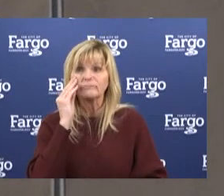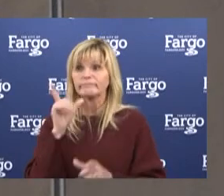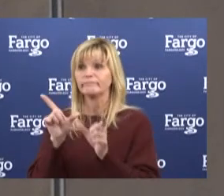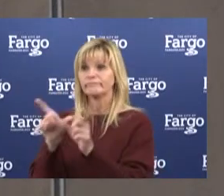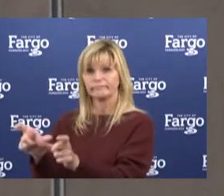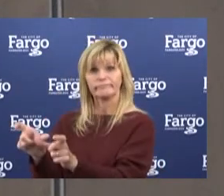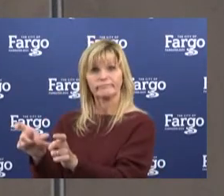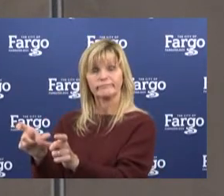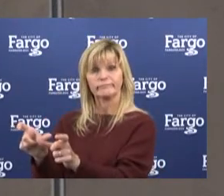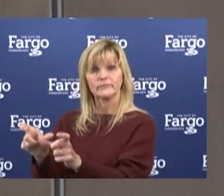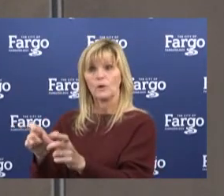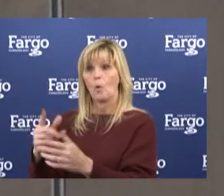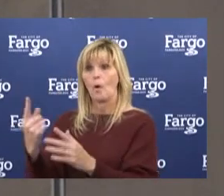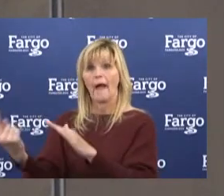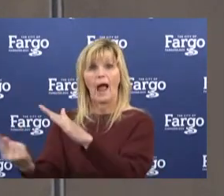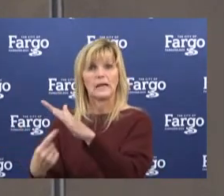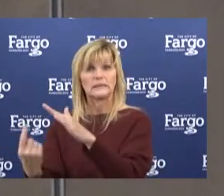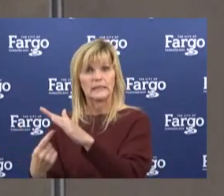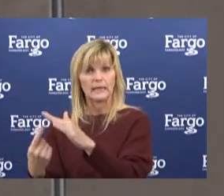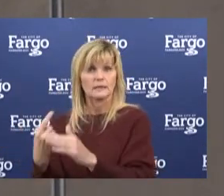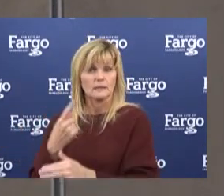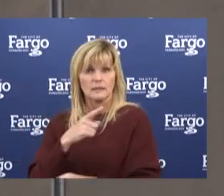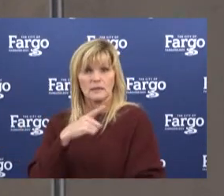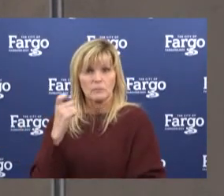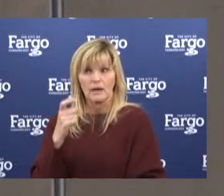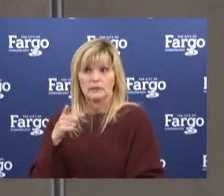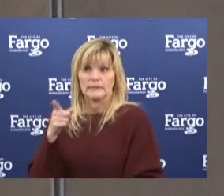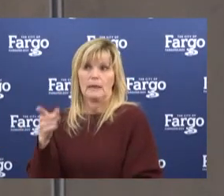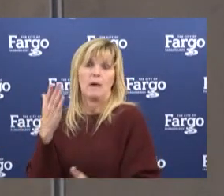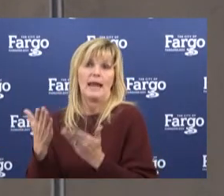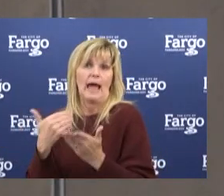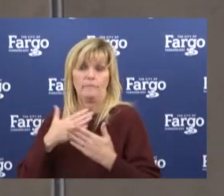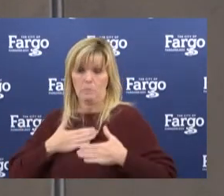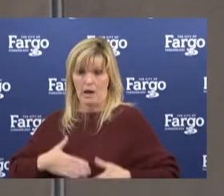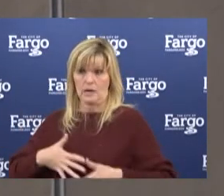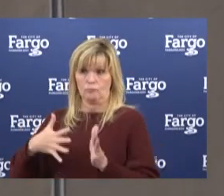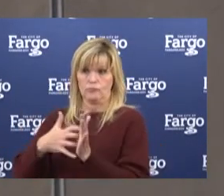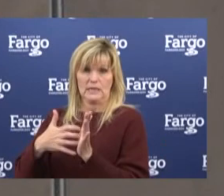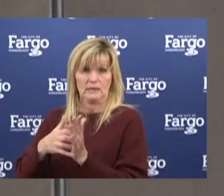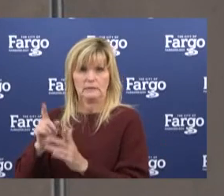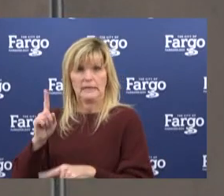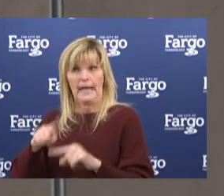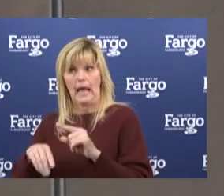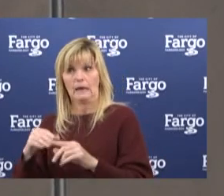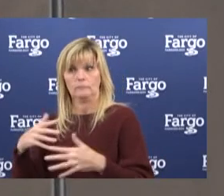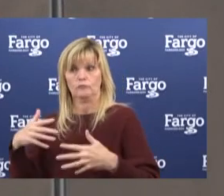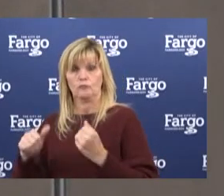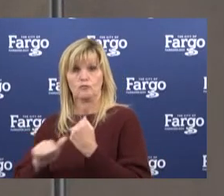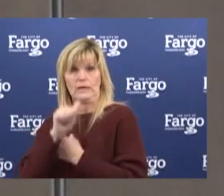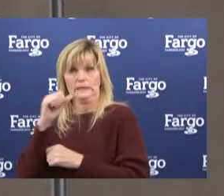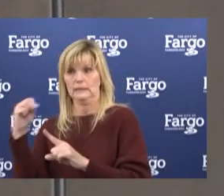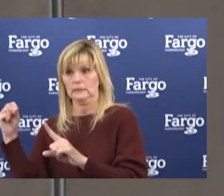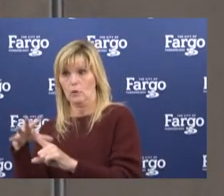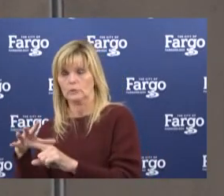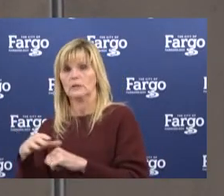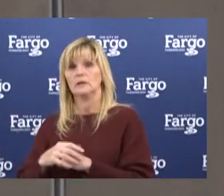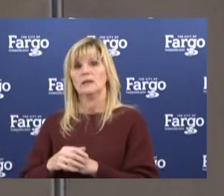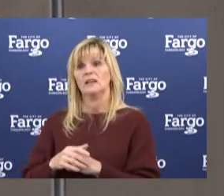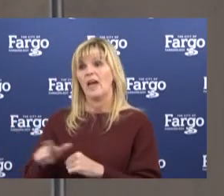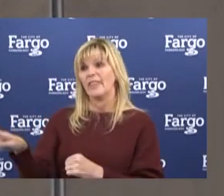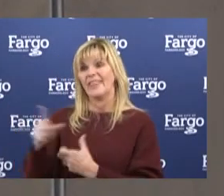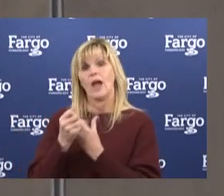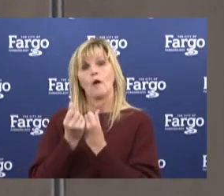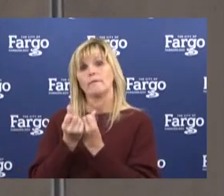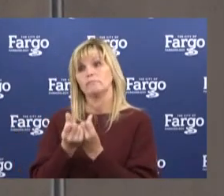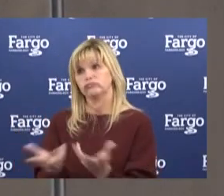quarantine or socially isolate because of pre-existing conditions. And I think about that this fatigue is really wearing on them. For those of